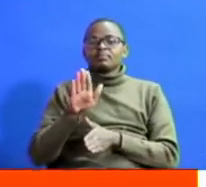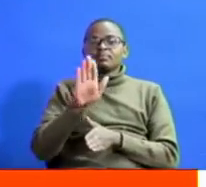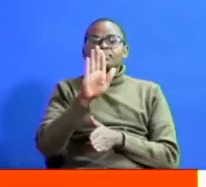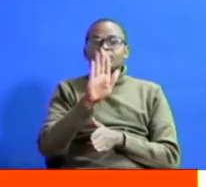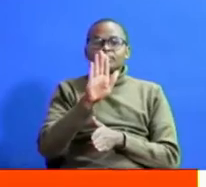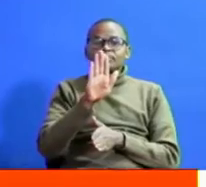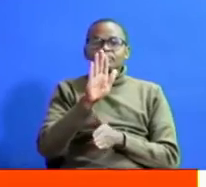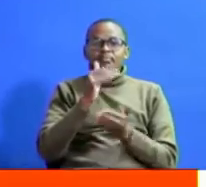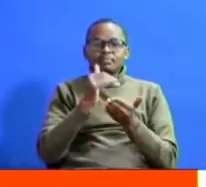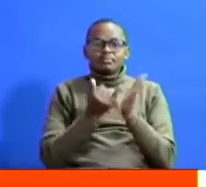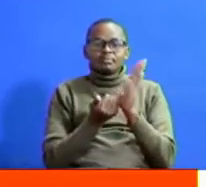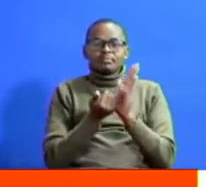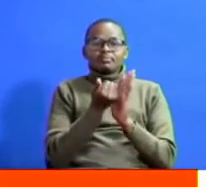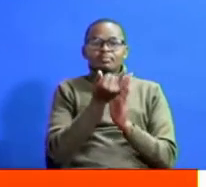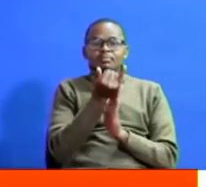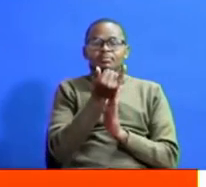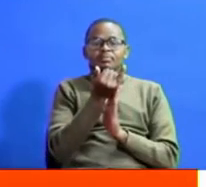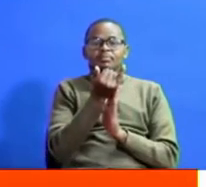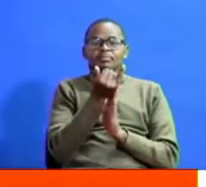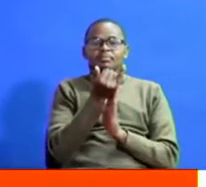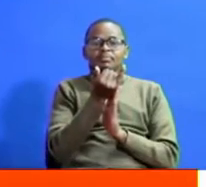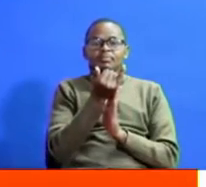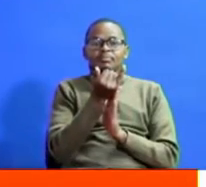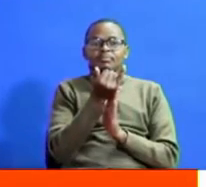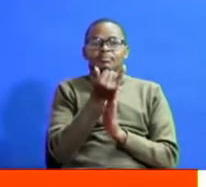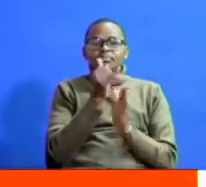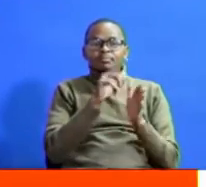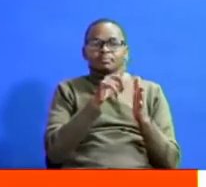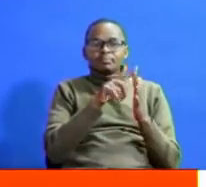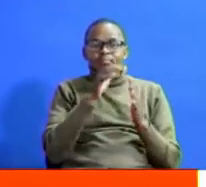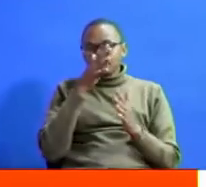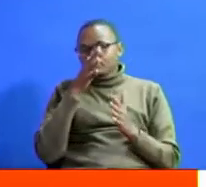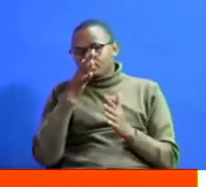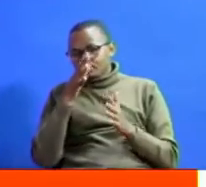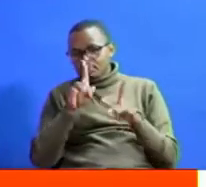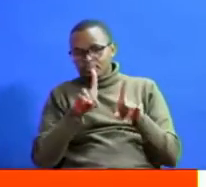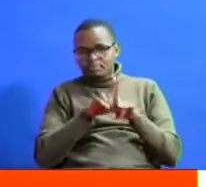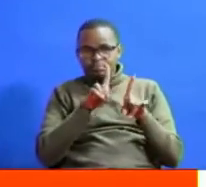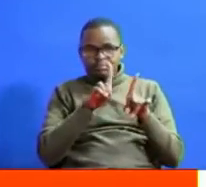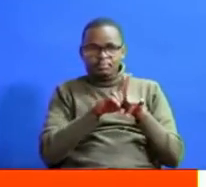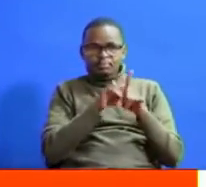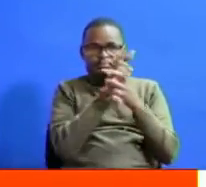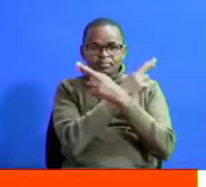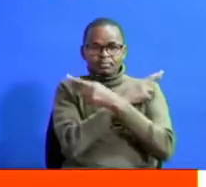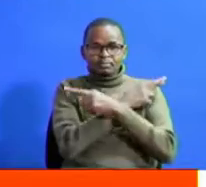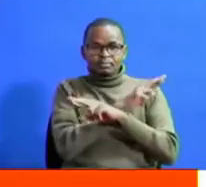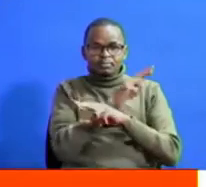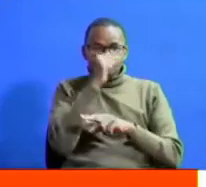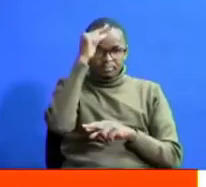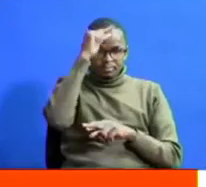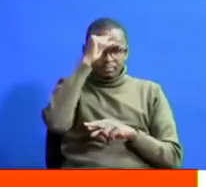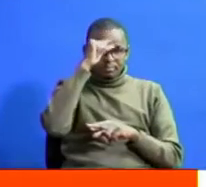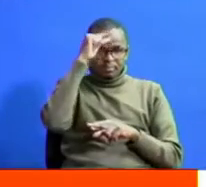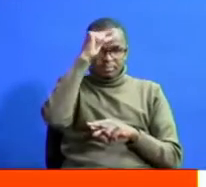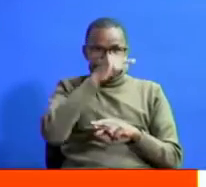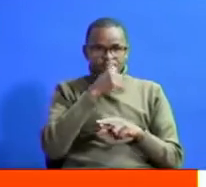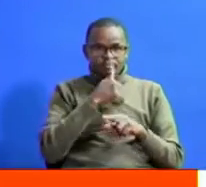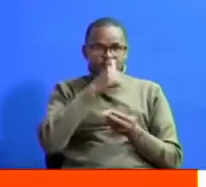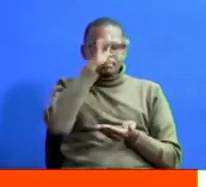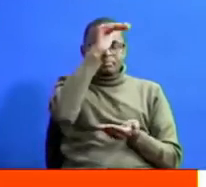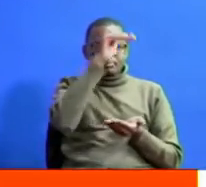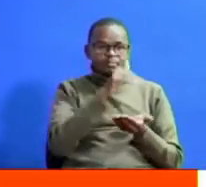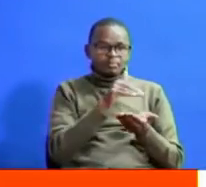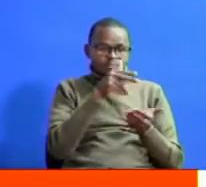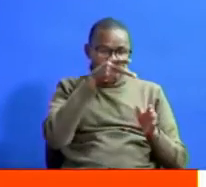ni kupandisha bei ya unga, muhonge watu na unga ya relief ya serikali. Hawajashukisha bei